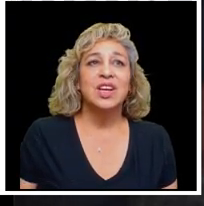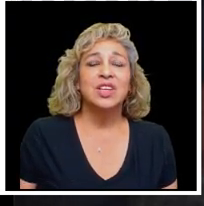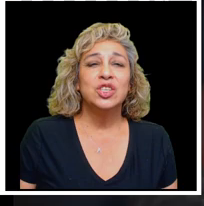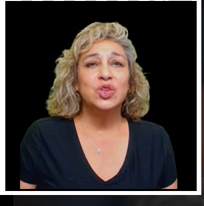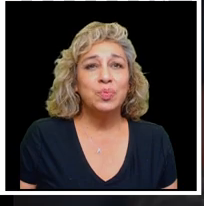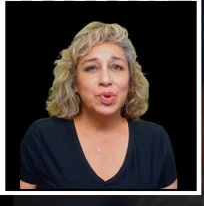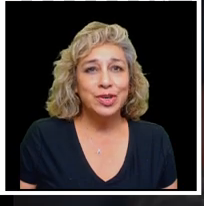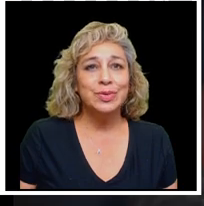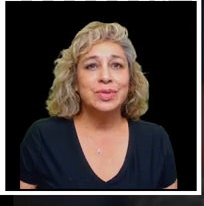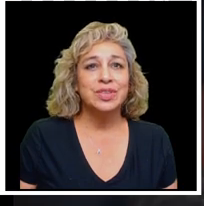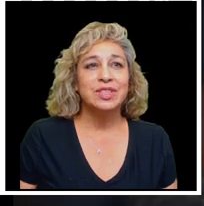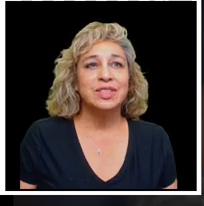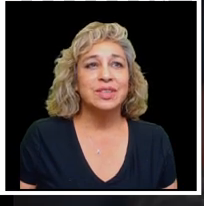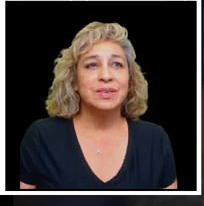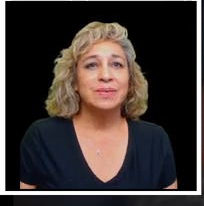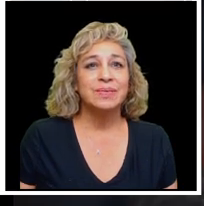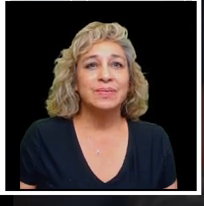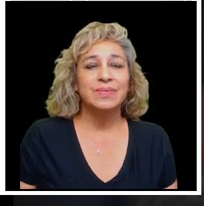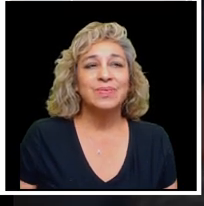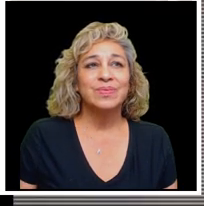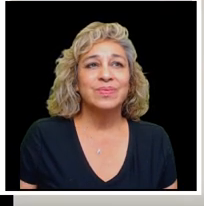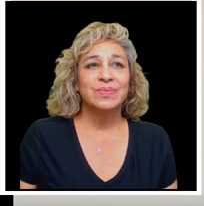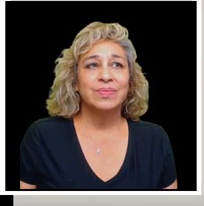to the producers